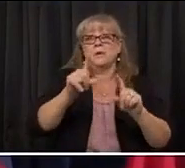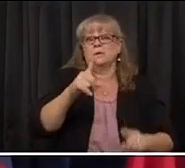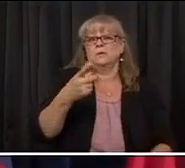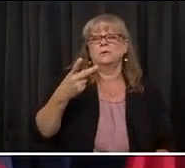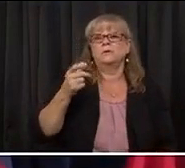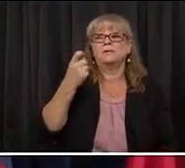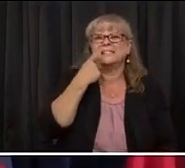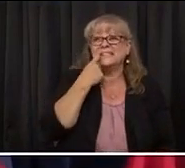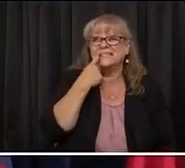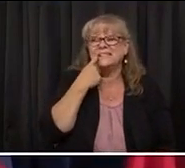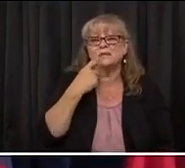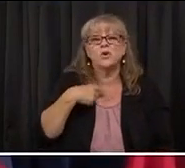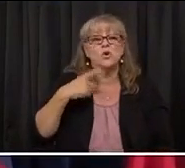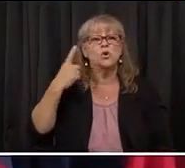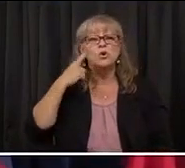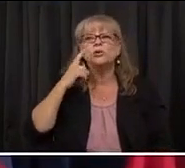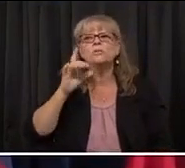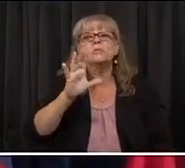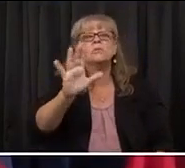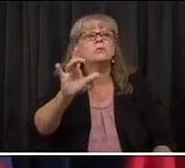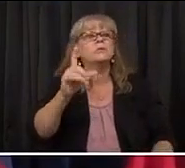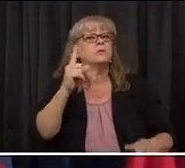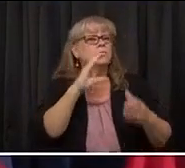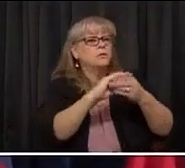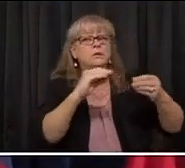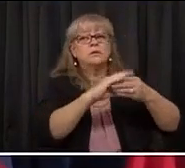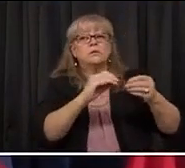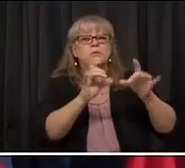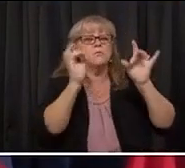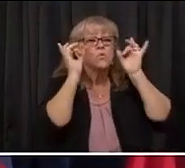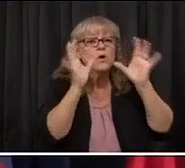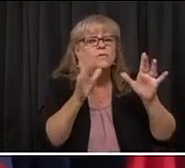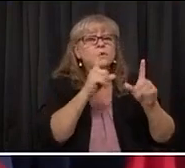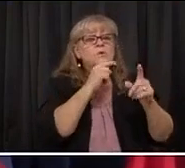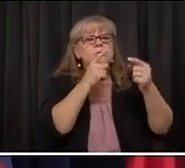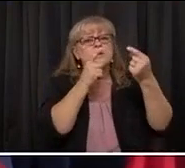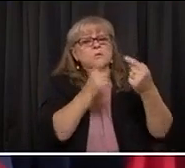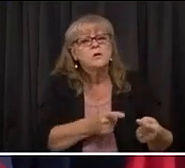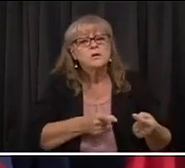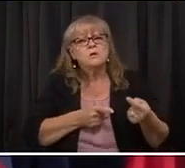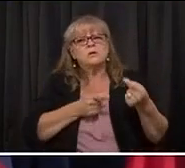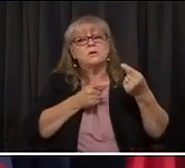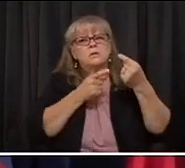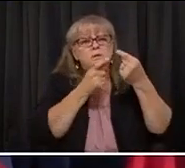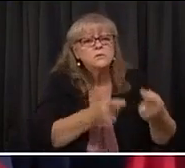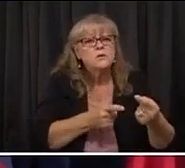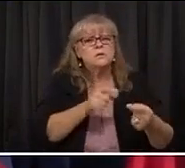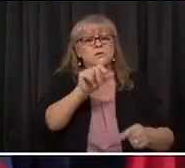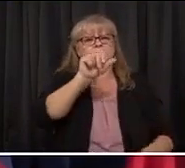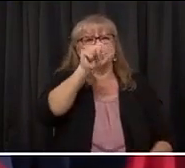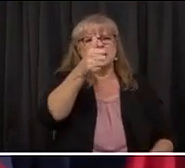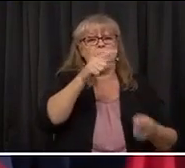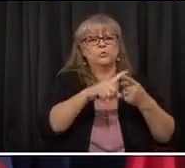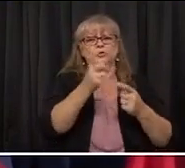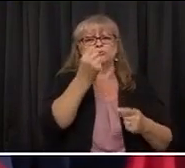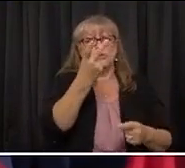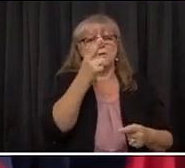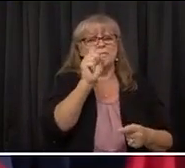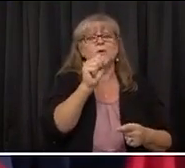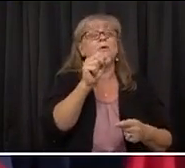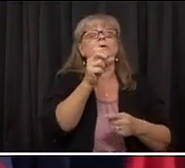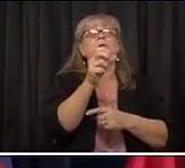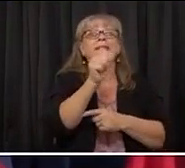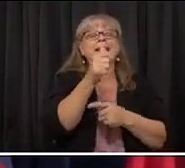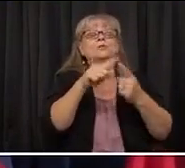horrific stories of it taking up to 10, even 12 days for people's results to come back due to the national